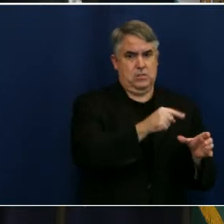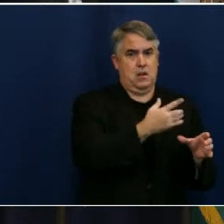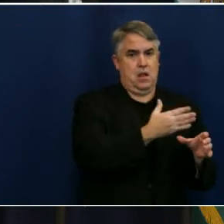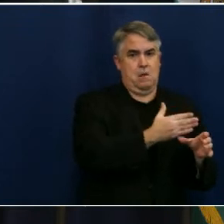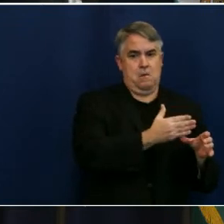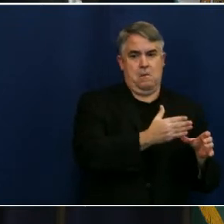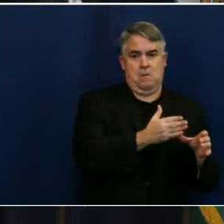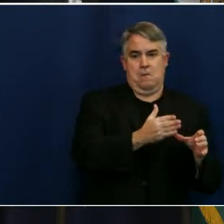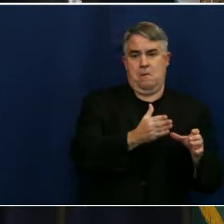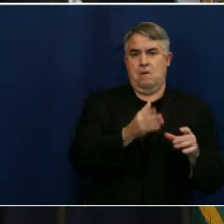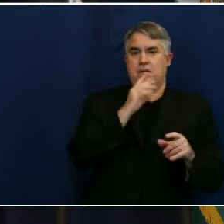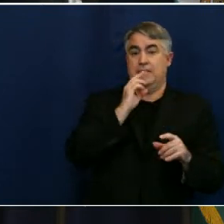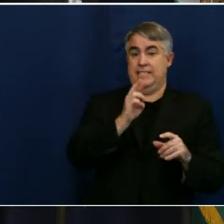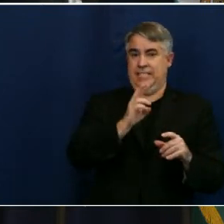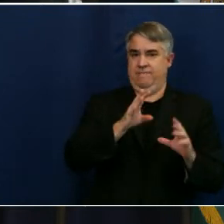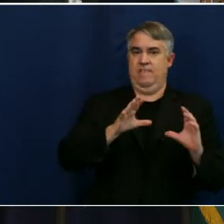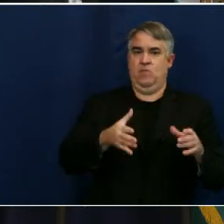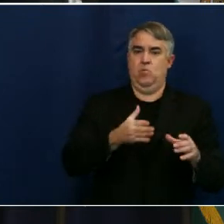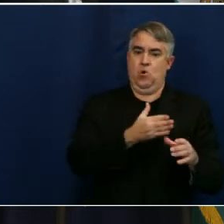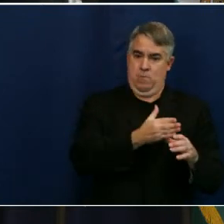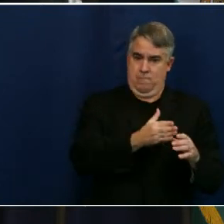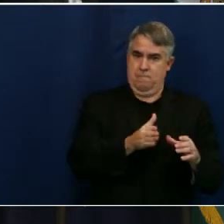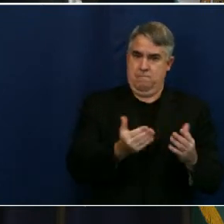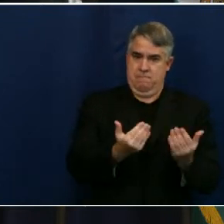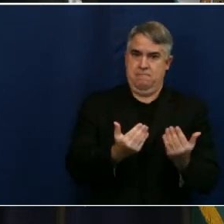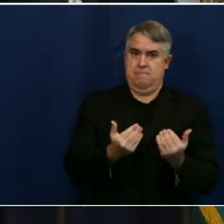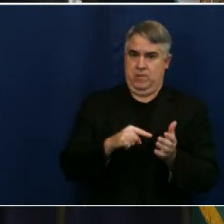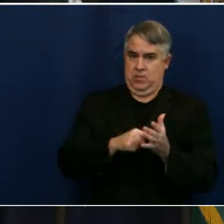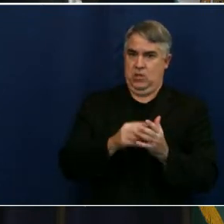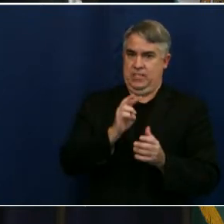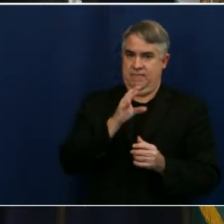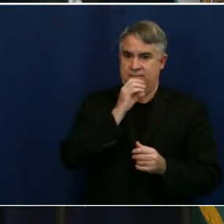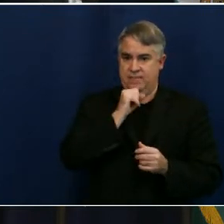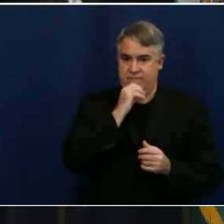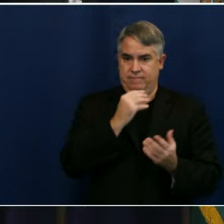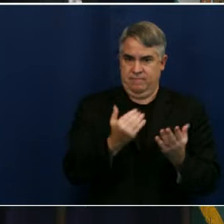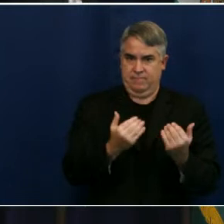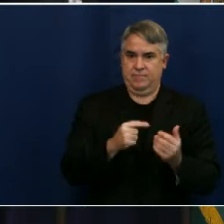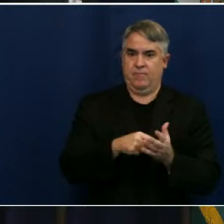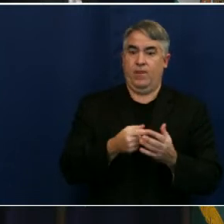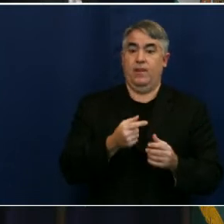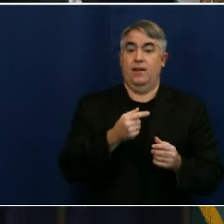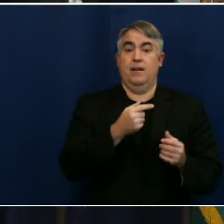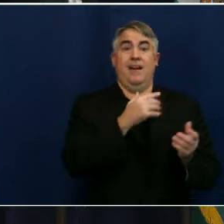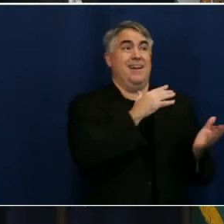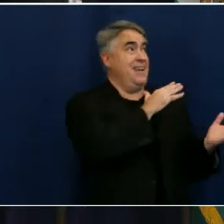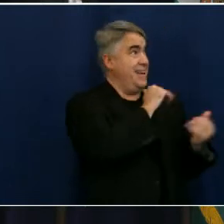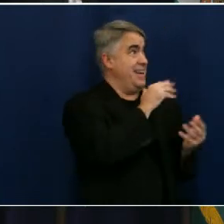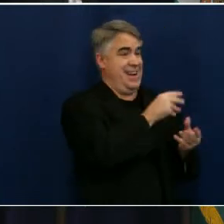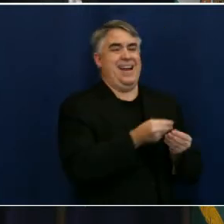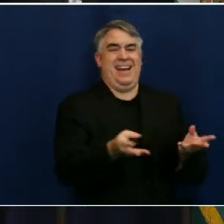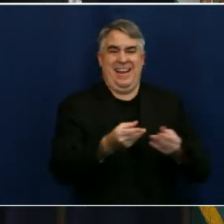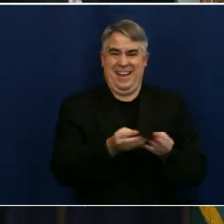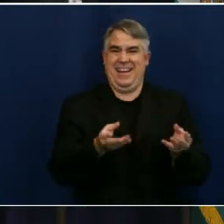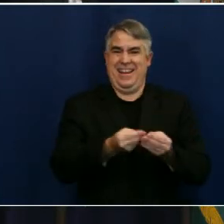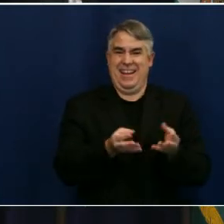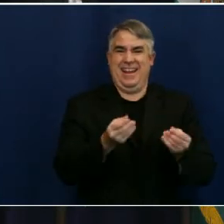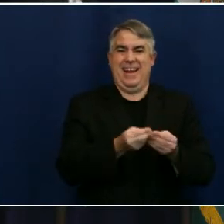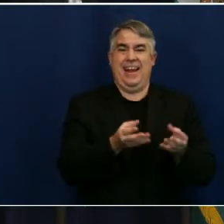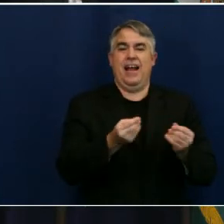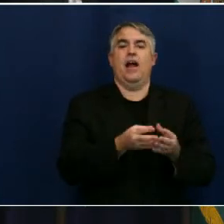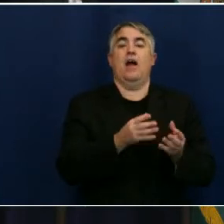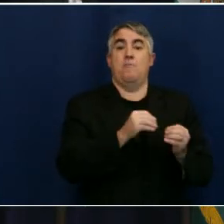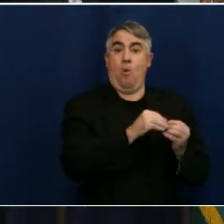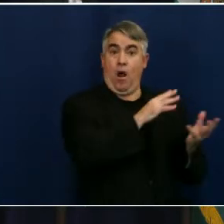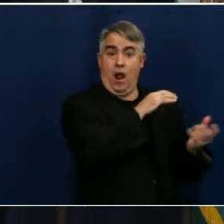we will continue that, and as we get more vaccine, we will then focus on those three essential workers